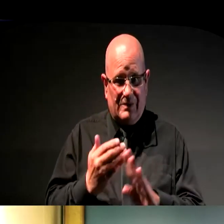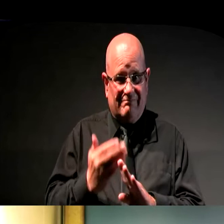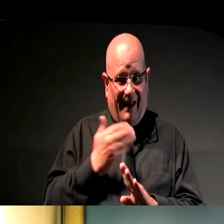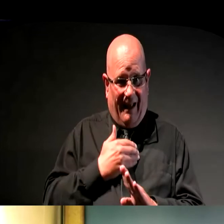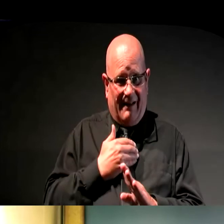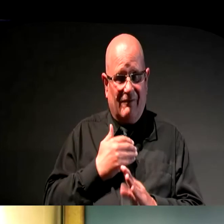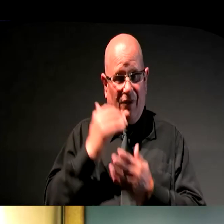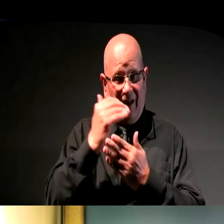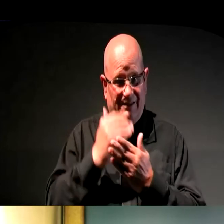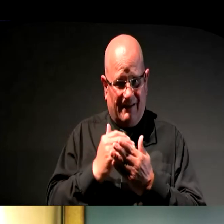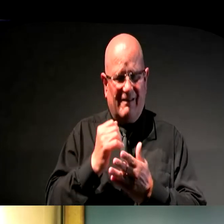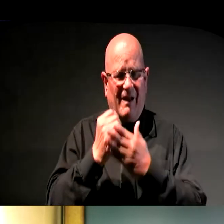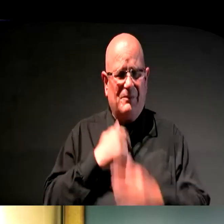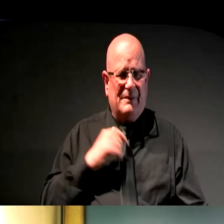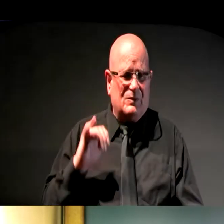well.